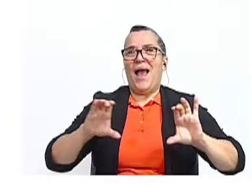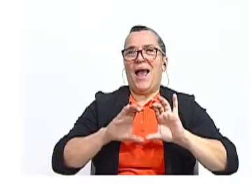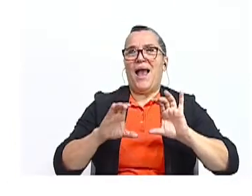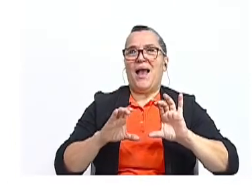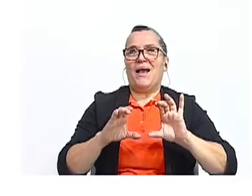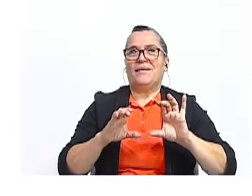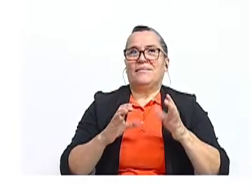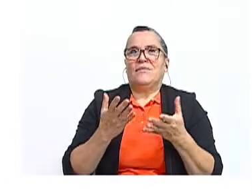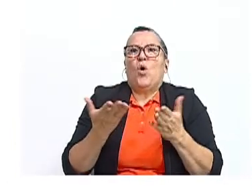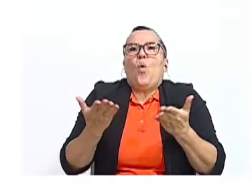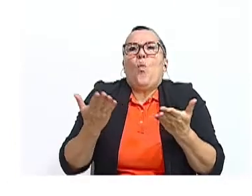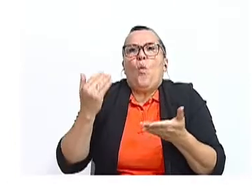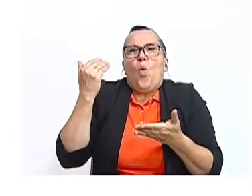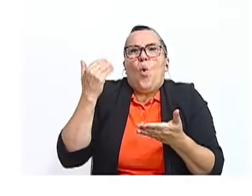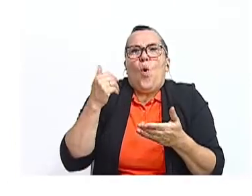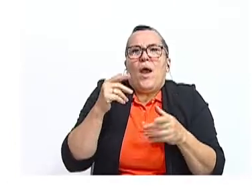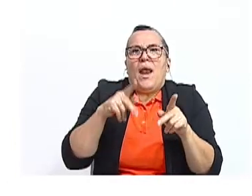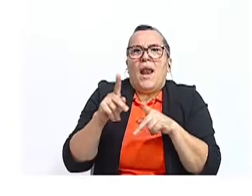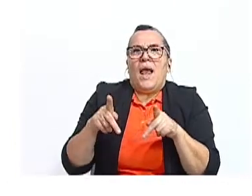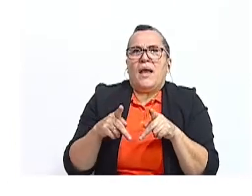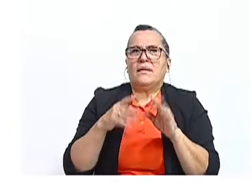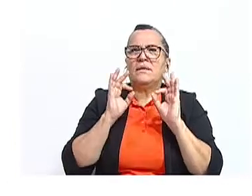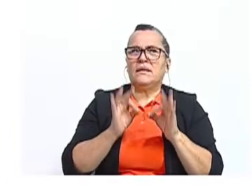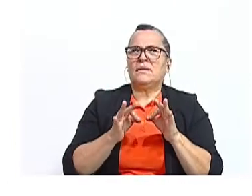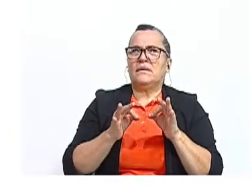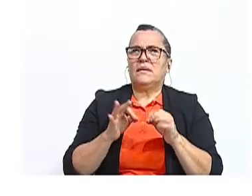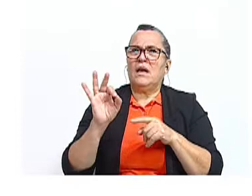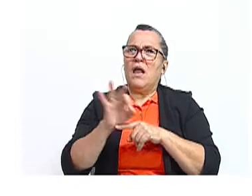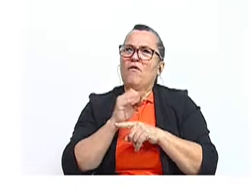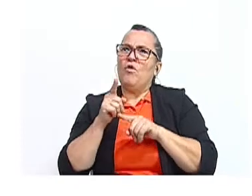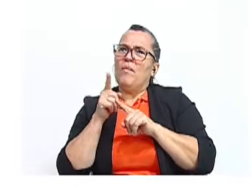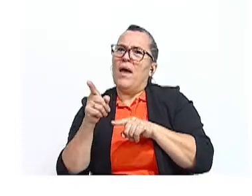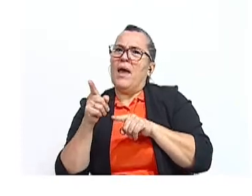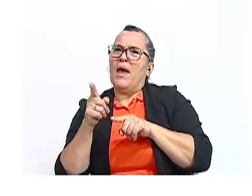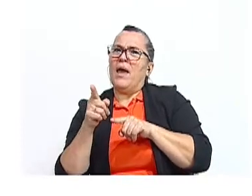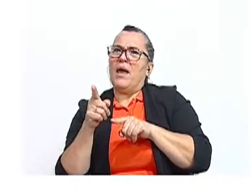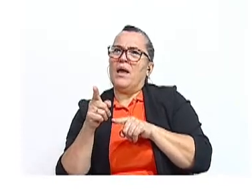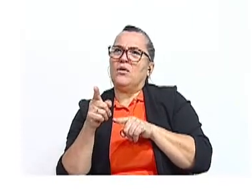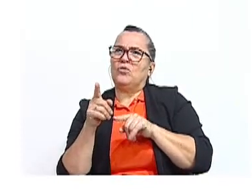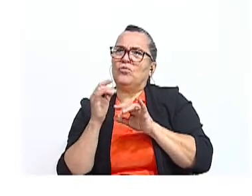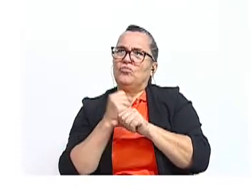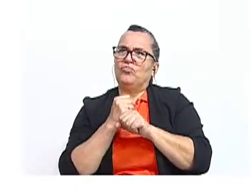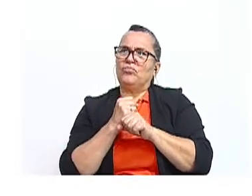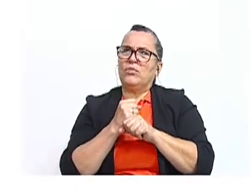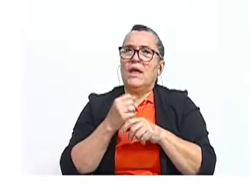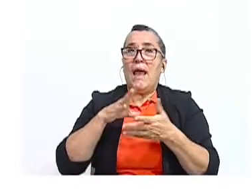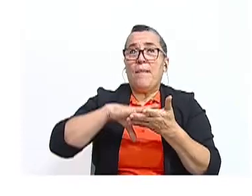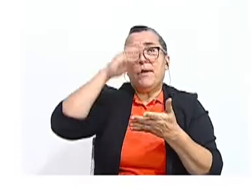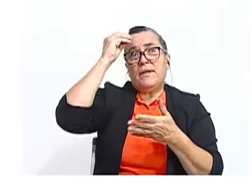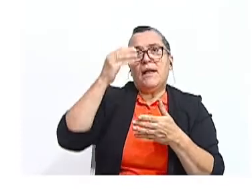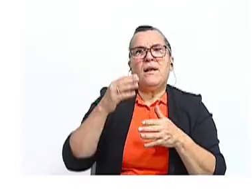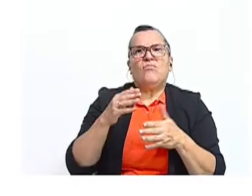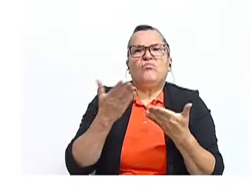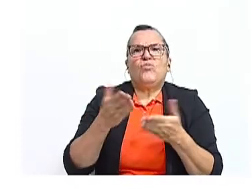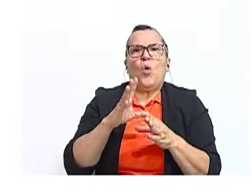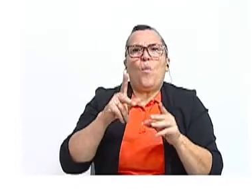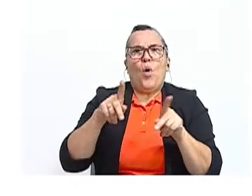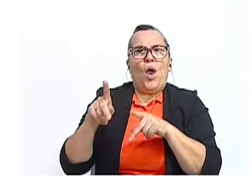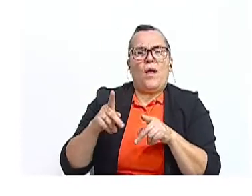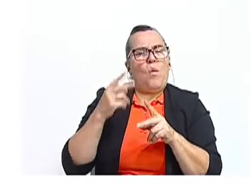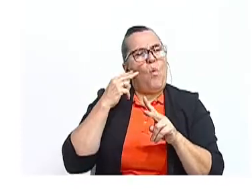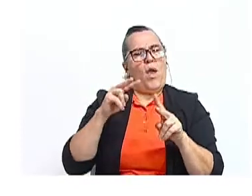Why people decide to look the way they do. Learn more about people who look